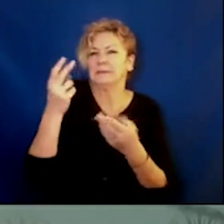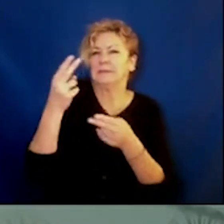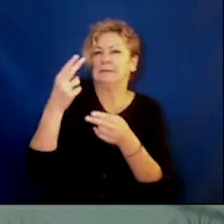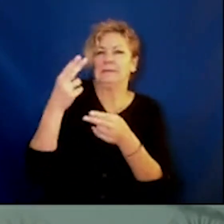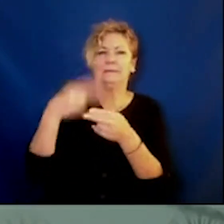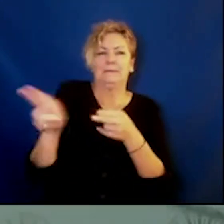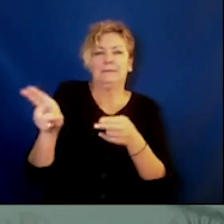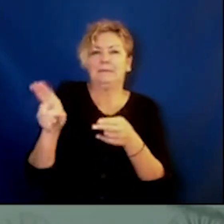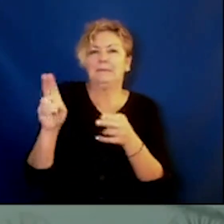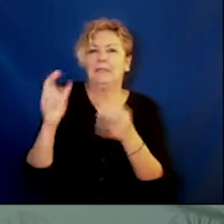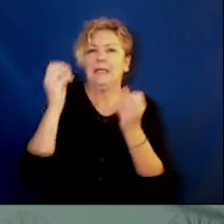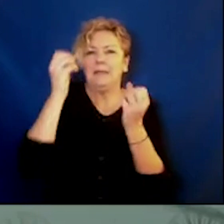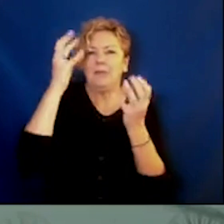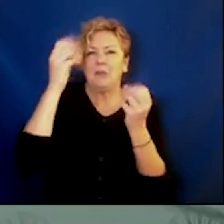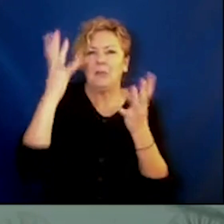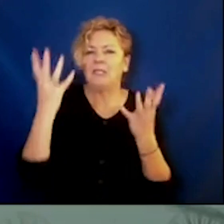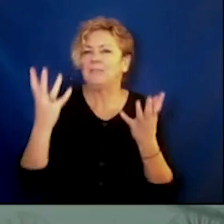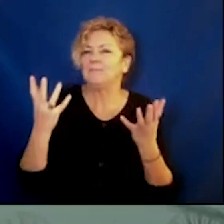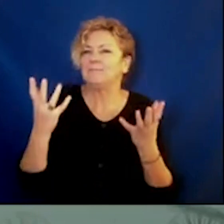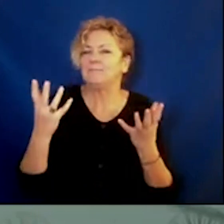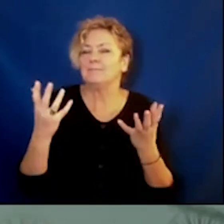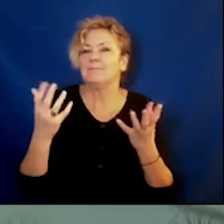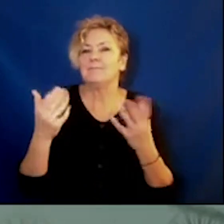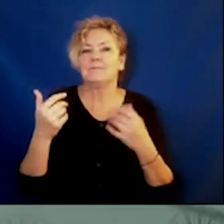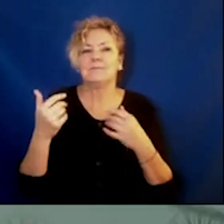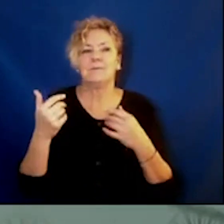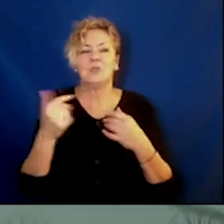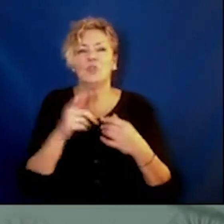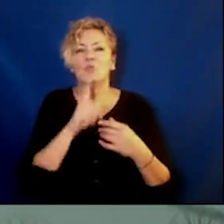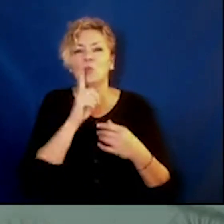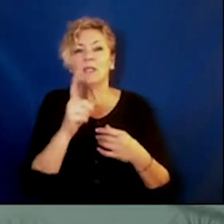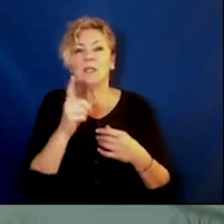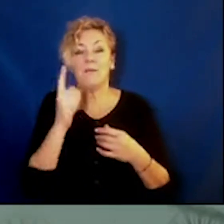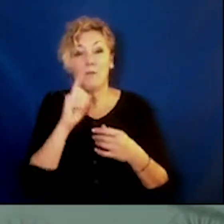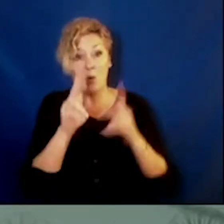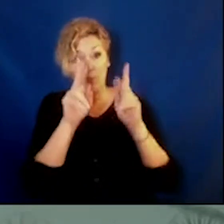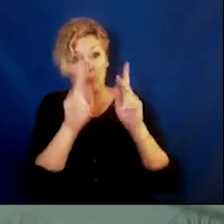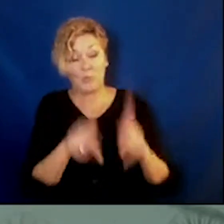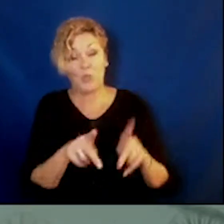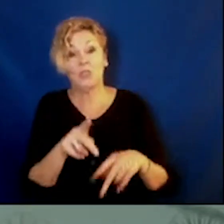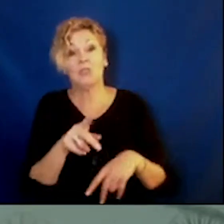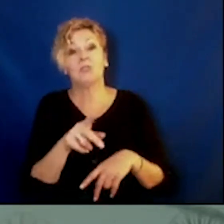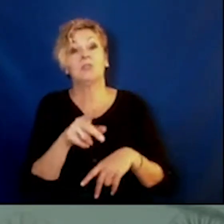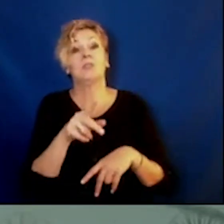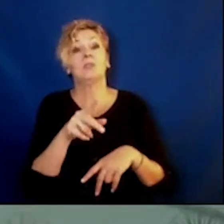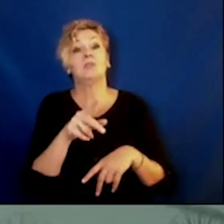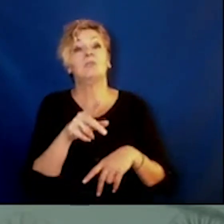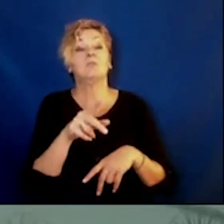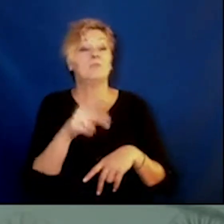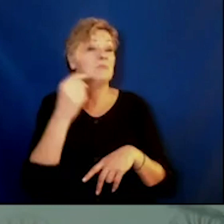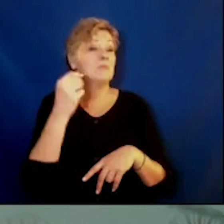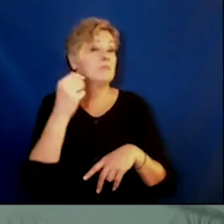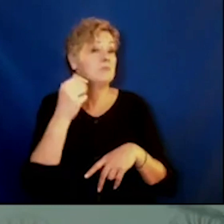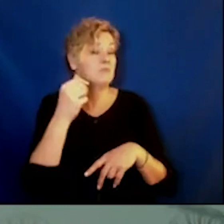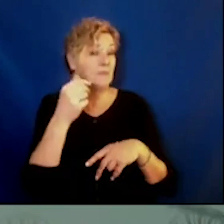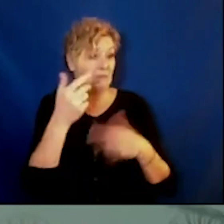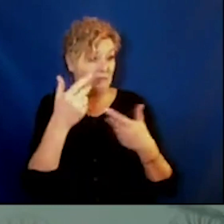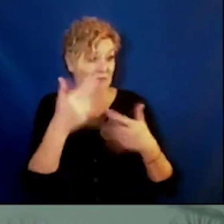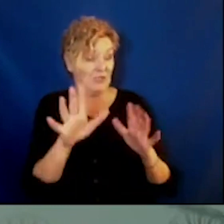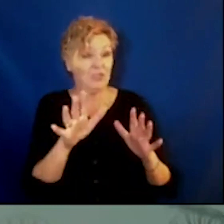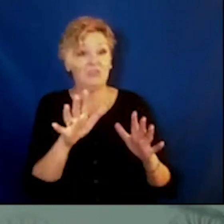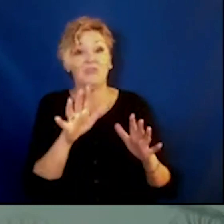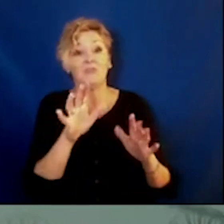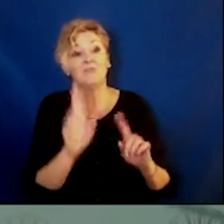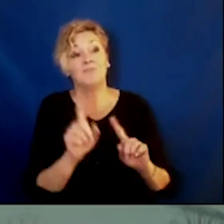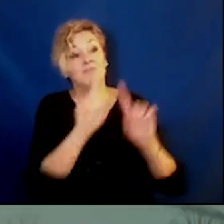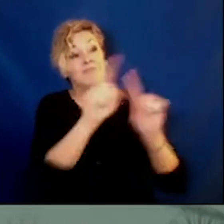were exposed to COVID-19, but it isn't able to notify and tell them when, how long, what they need to do, how intense